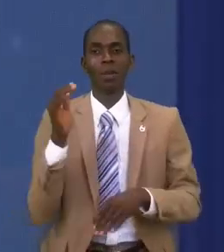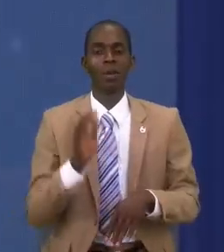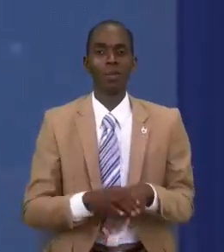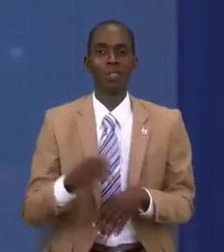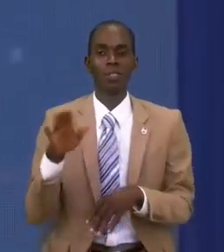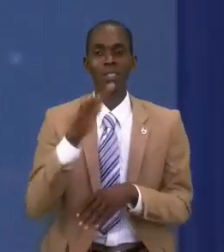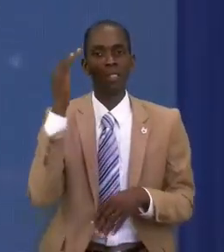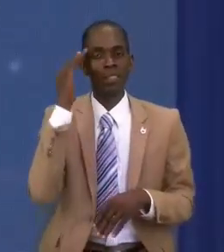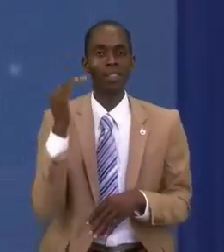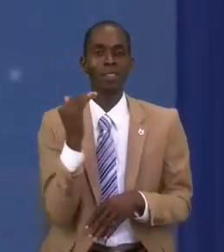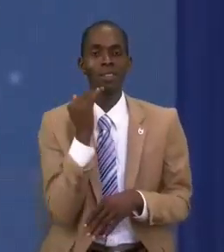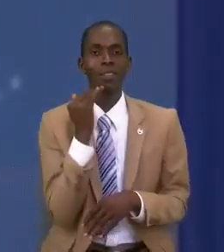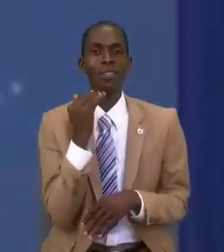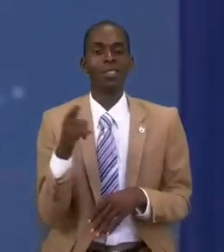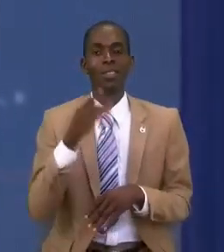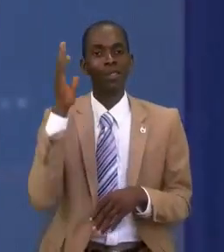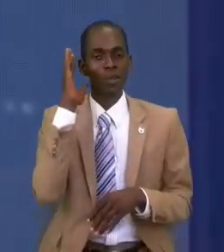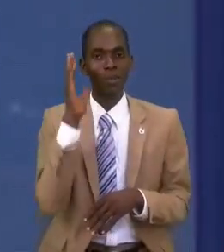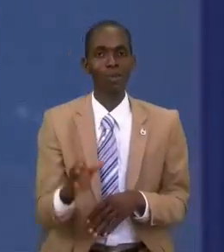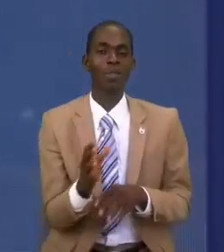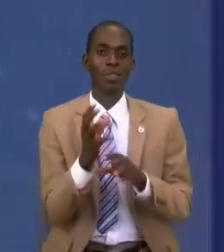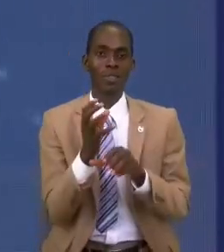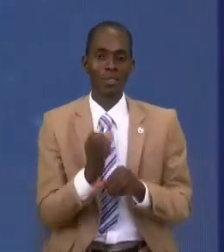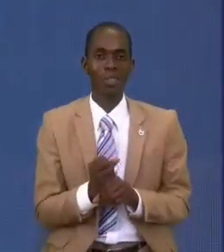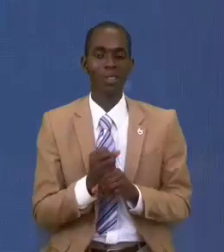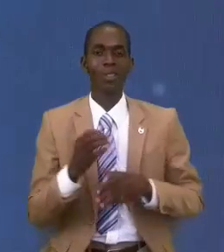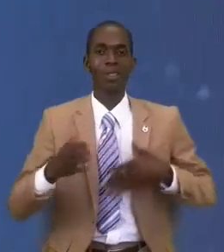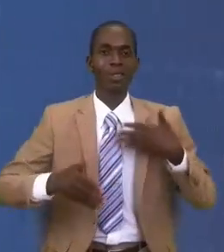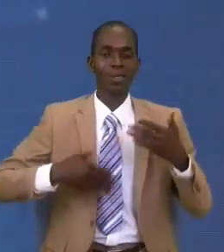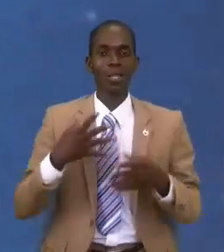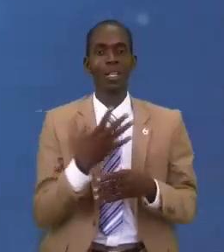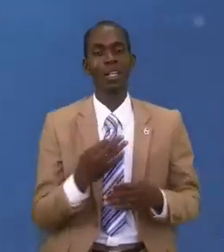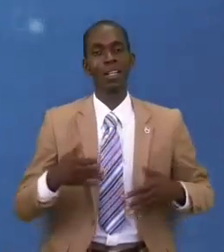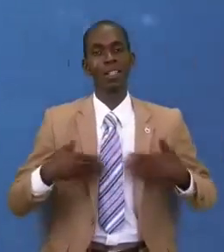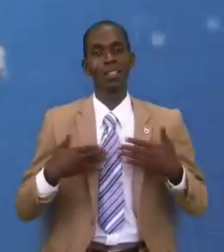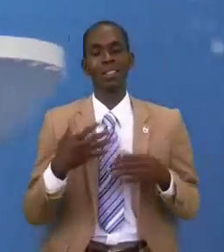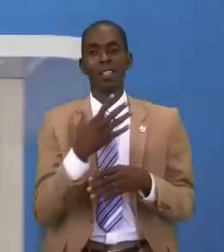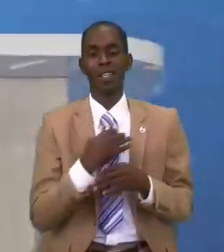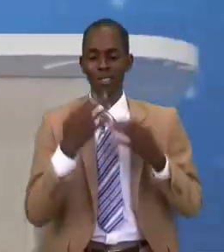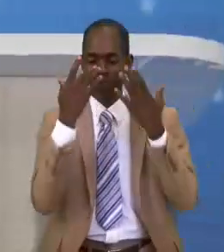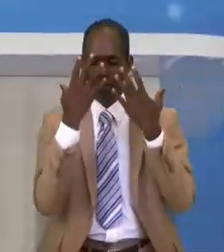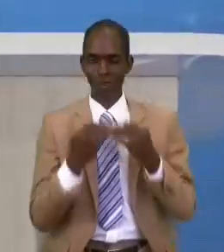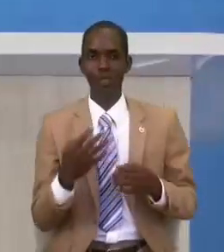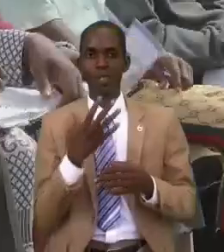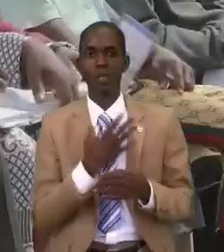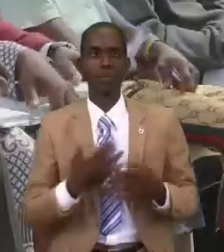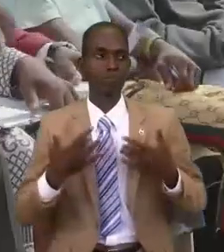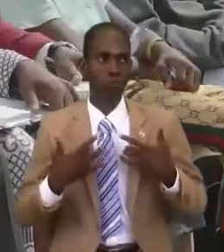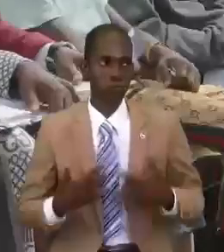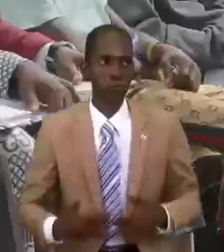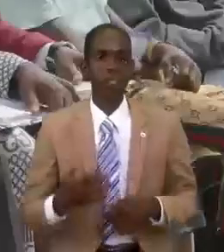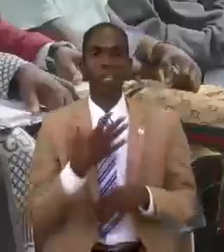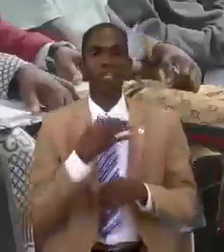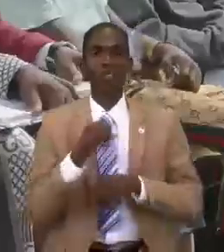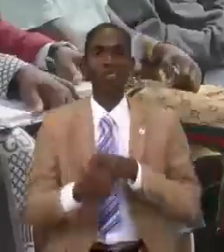joy and gladness, and sorrow and sighing and suffering shall flee away. Yeah.